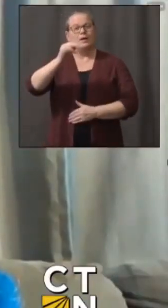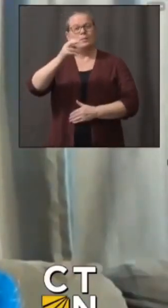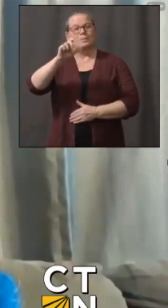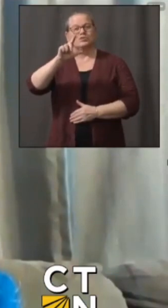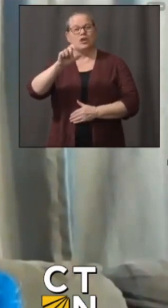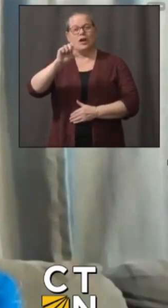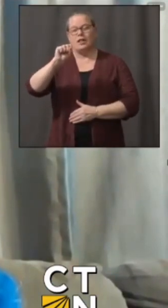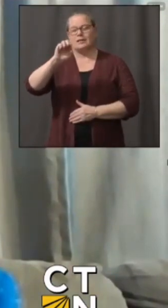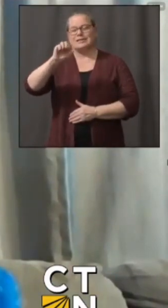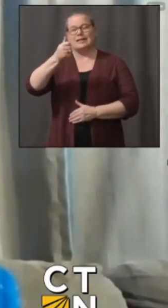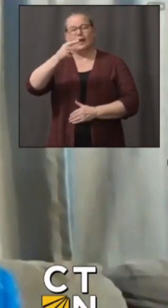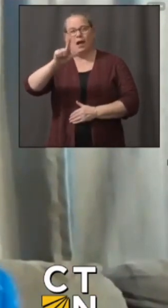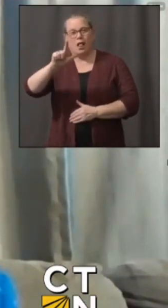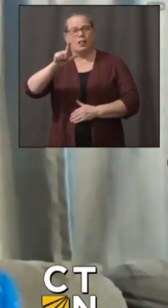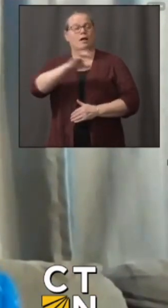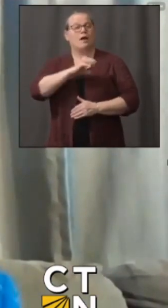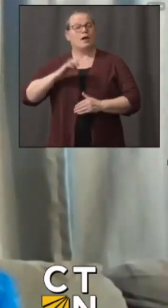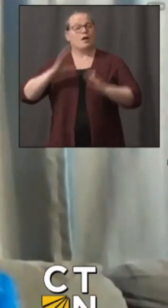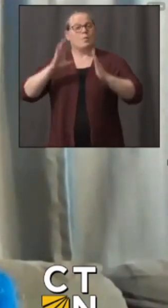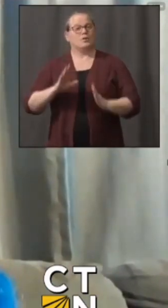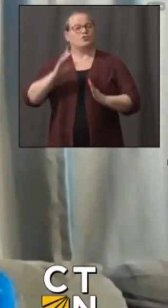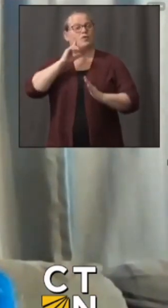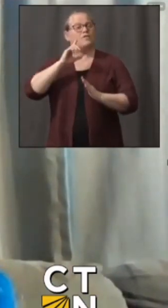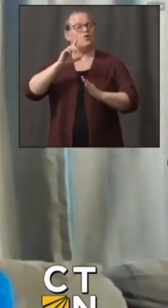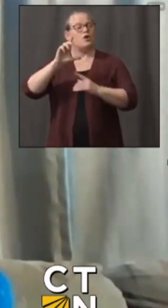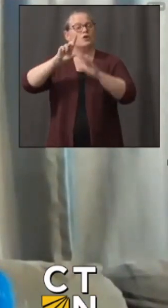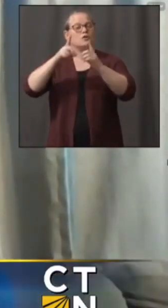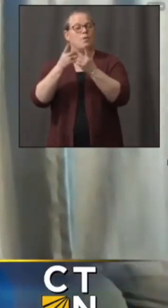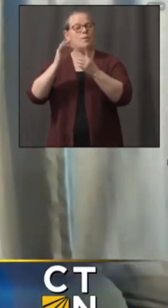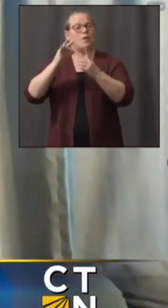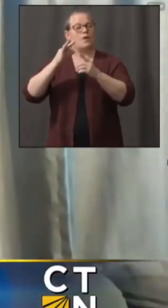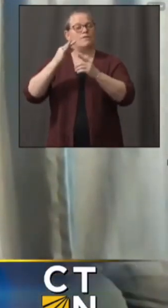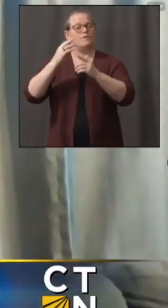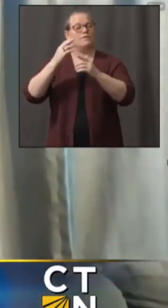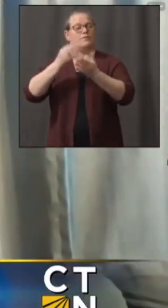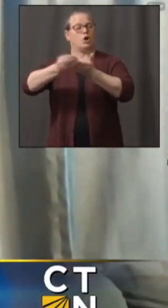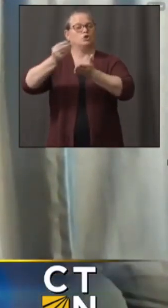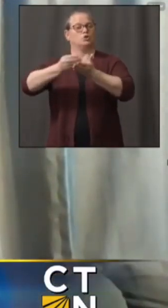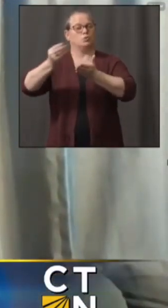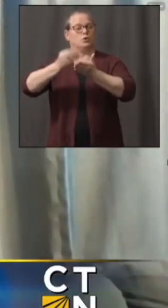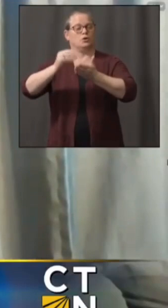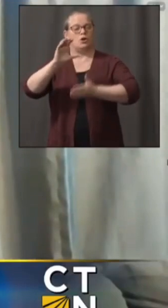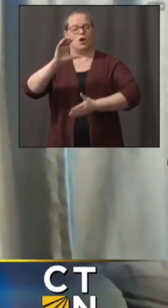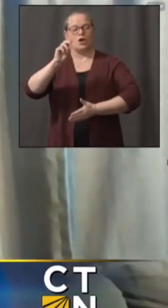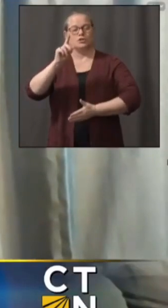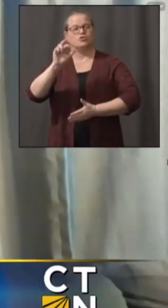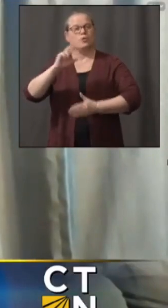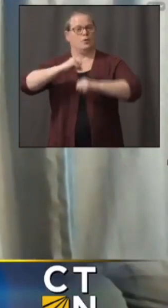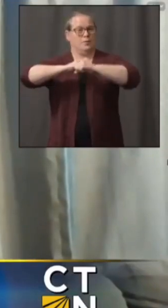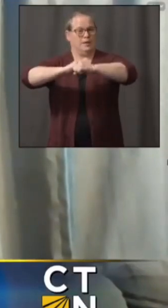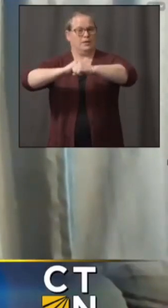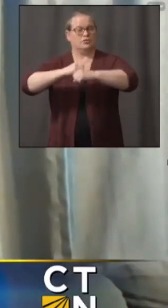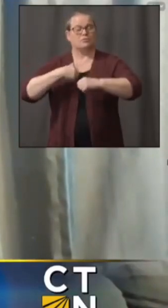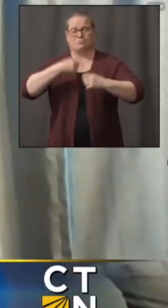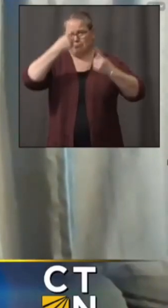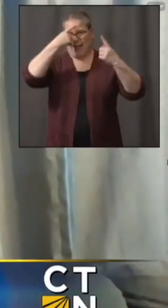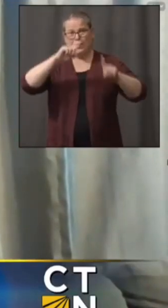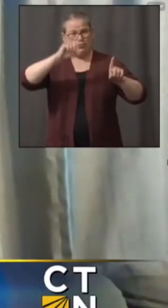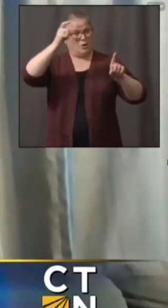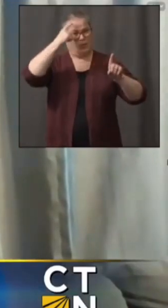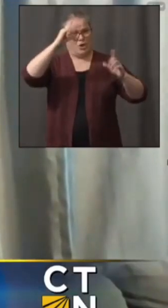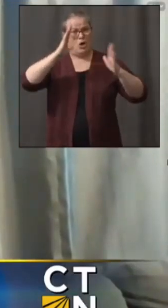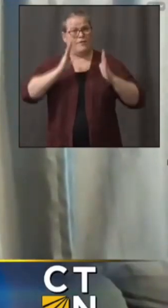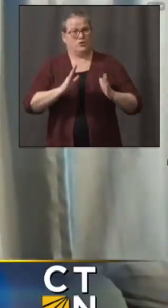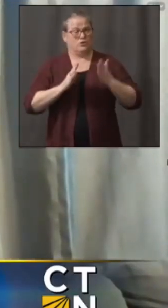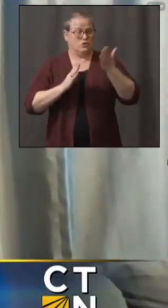Department of Consumer Protection. And I want to begin by following along what the governor is saying. And the vast majority of our